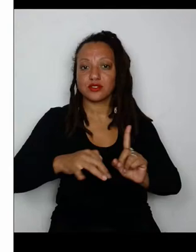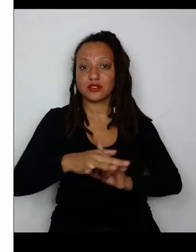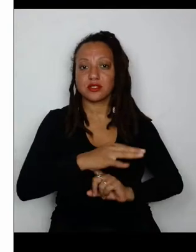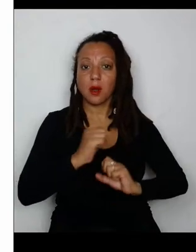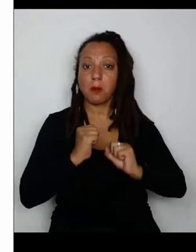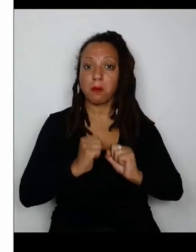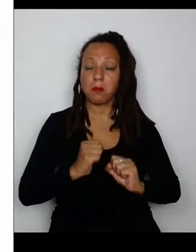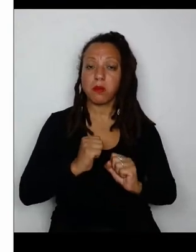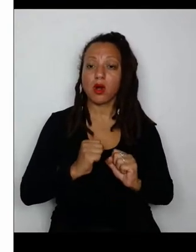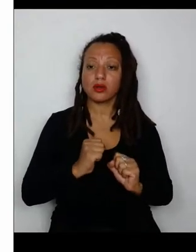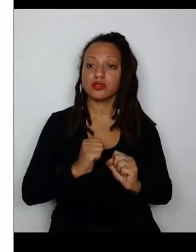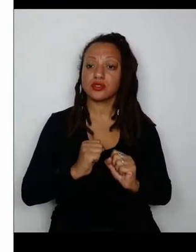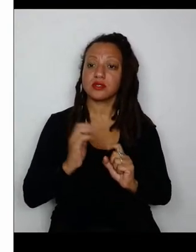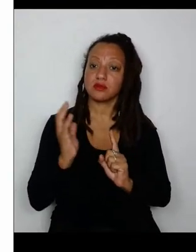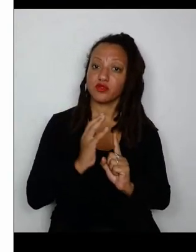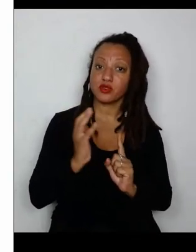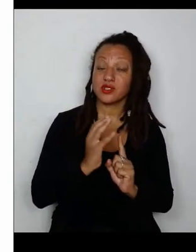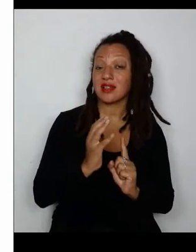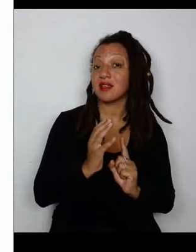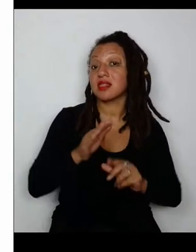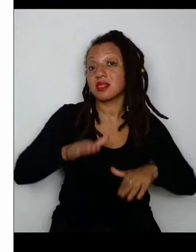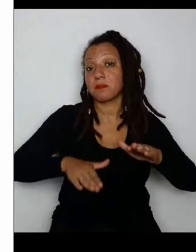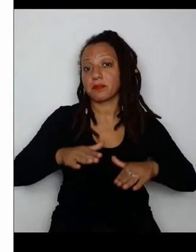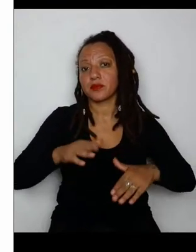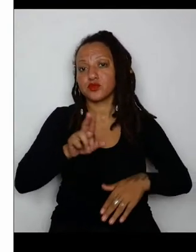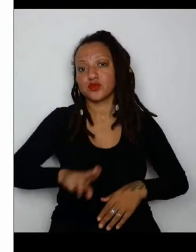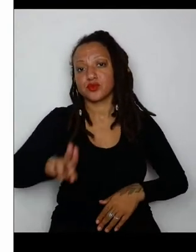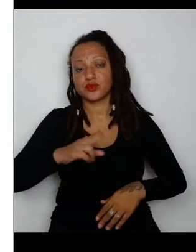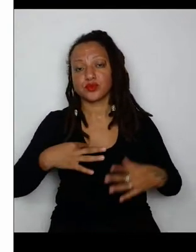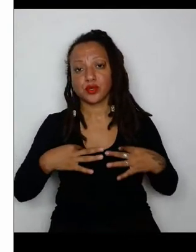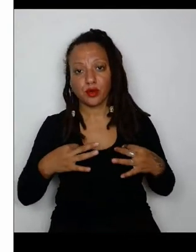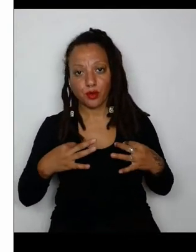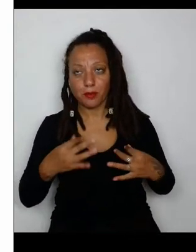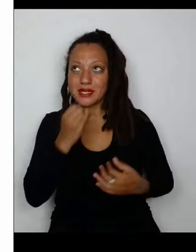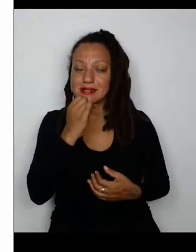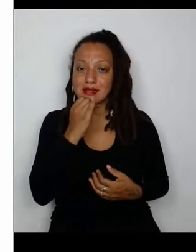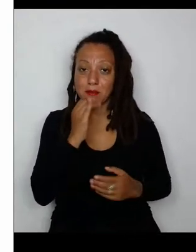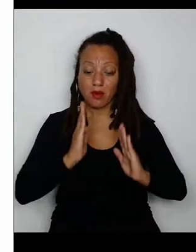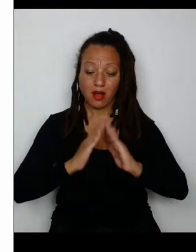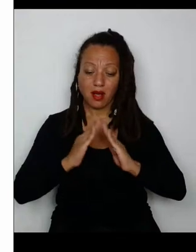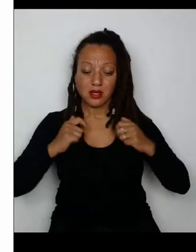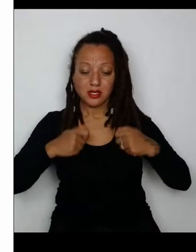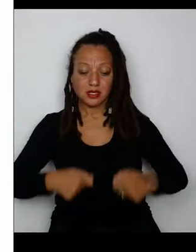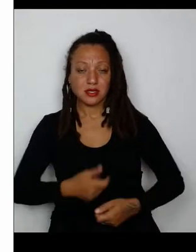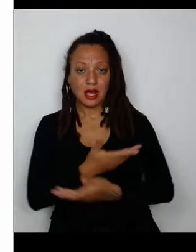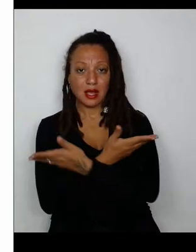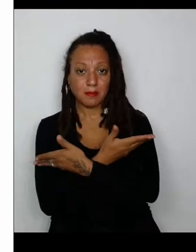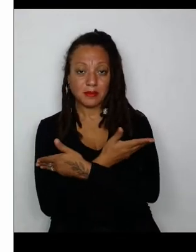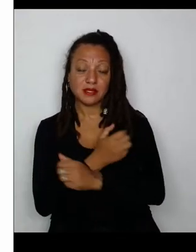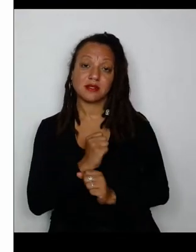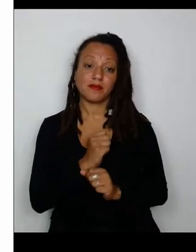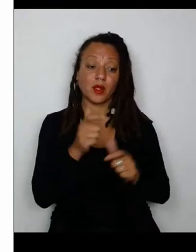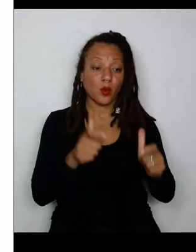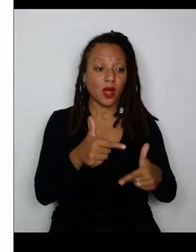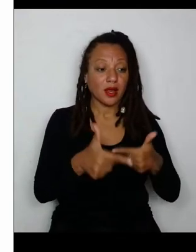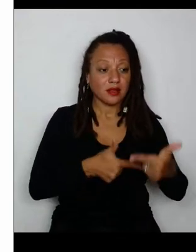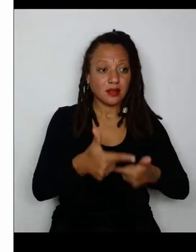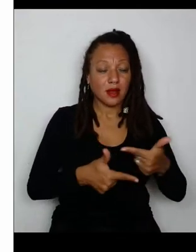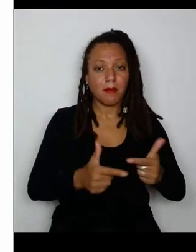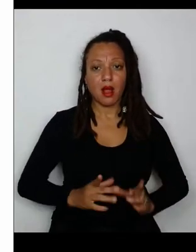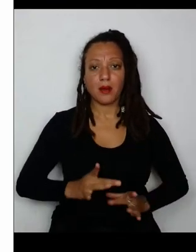i dress in a shirt in my studio in a blouse at night in company in evening clothes